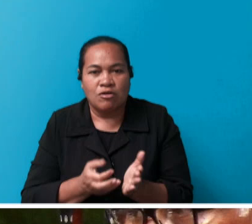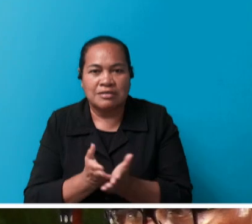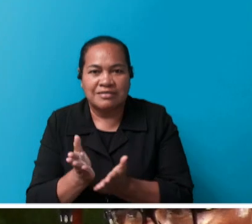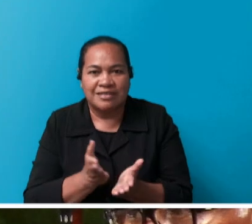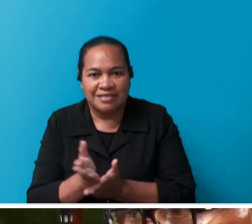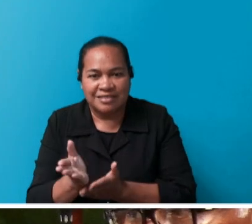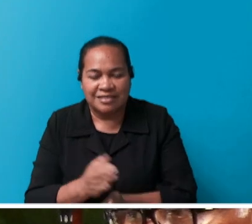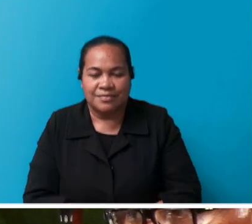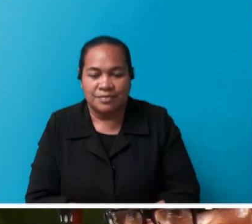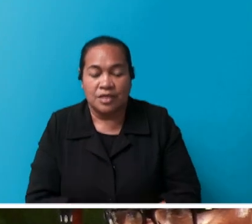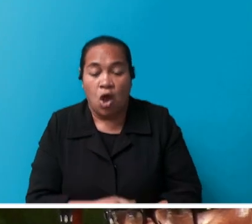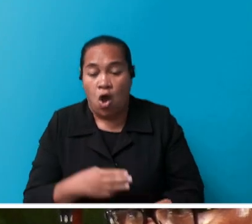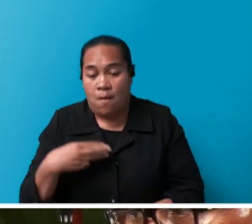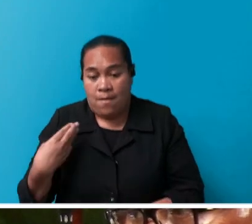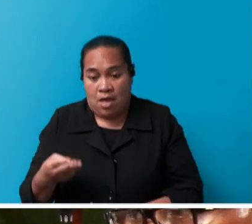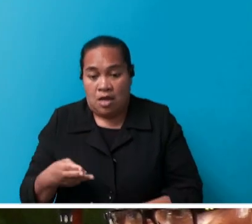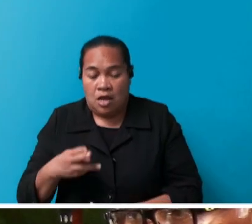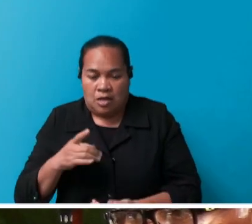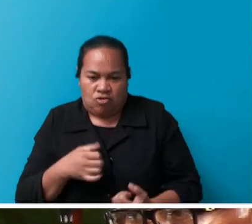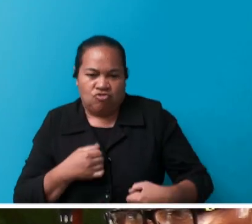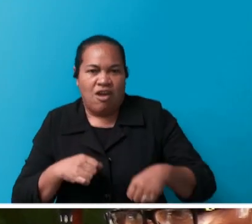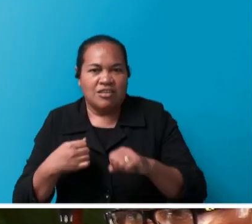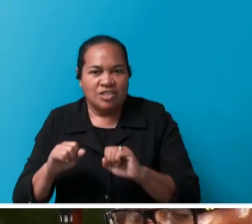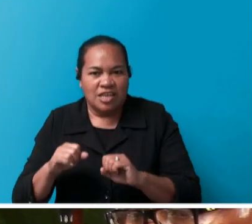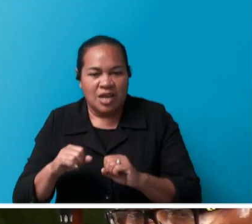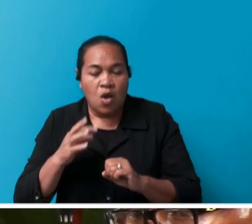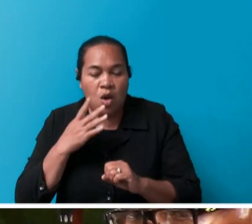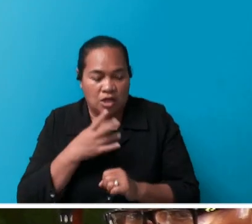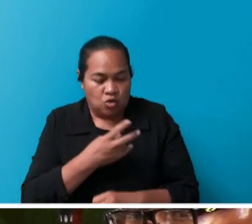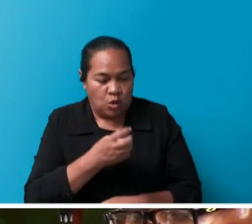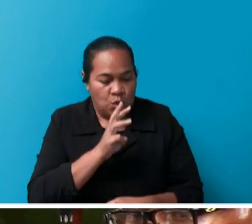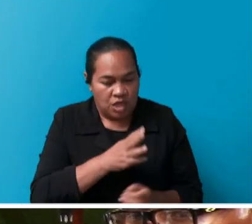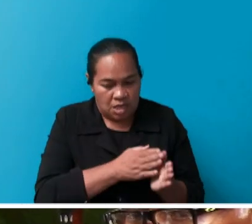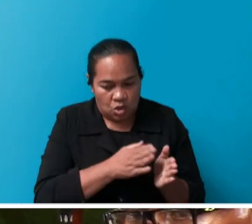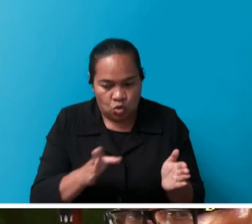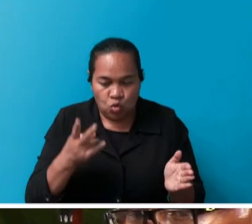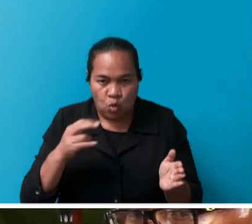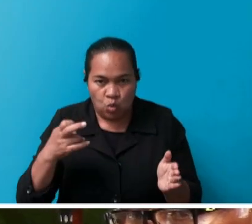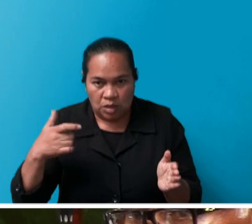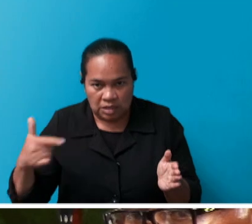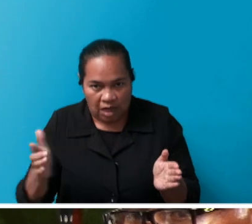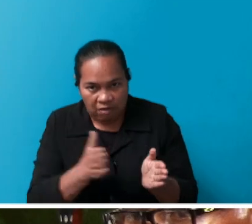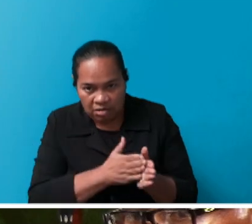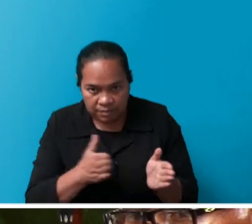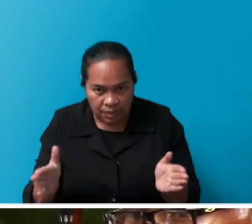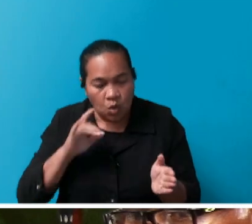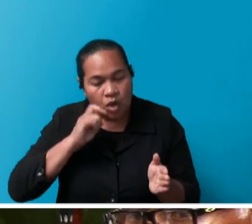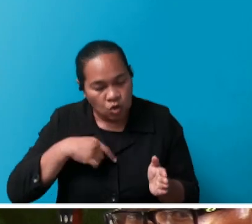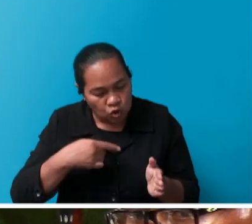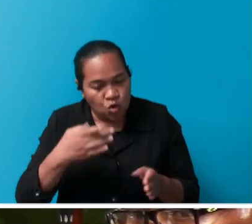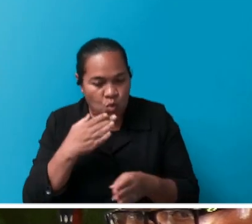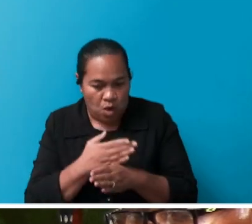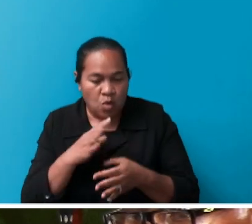Ministry is implementing its digital health strategy 2023 to 2027 and continue to work with our partners